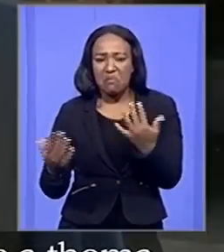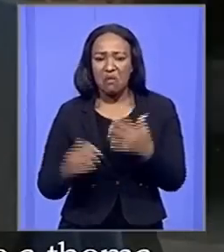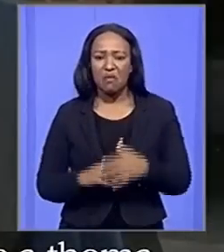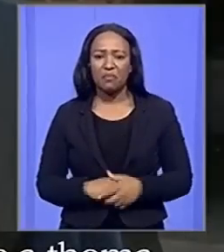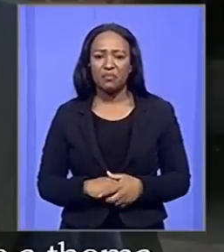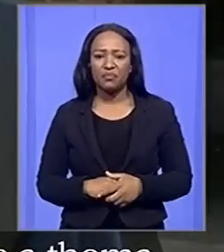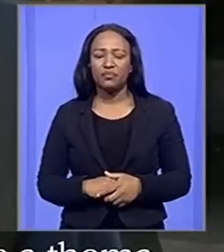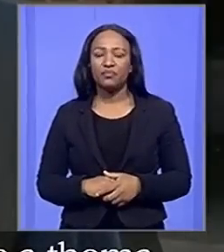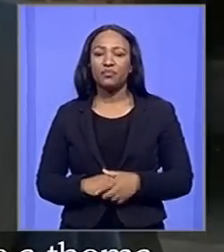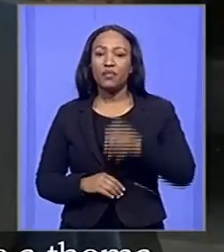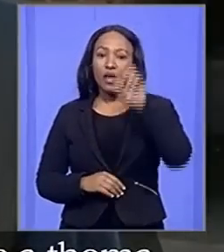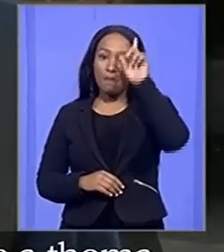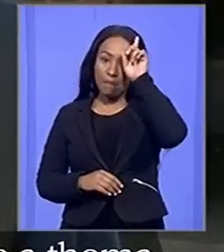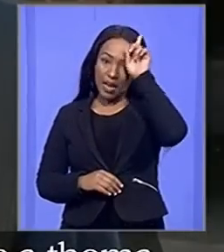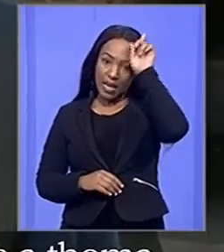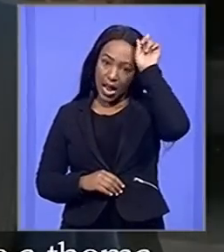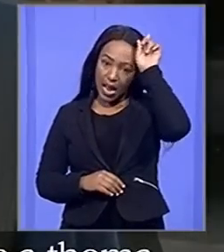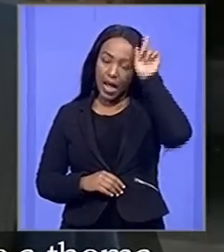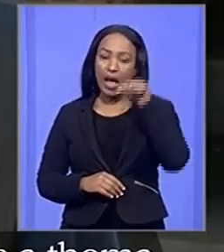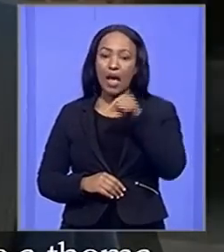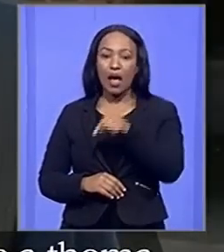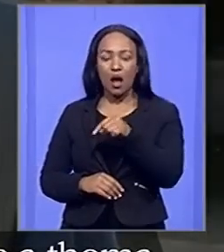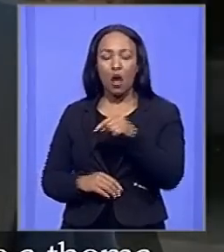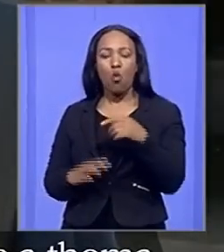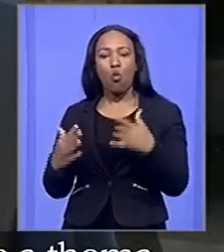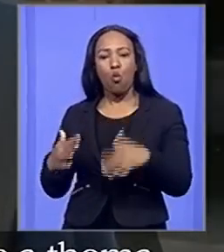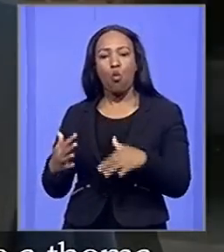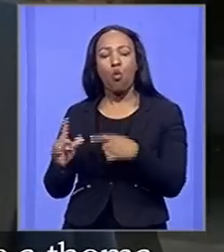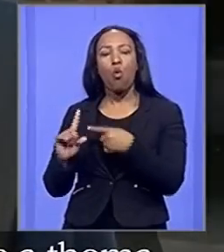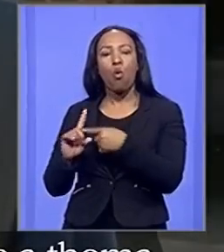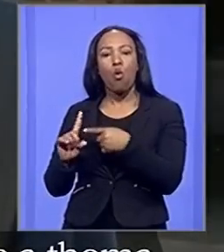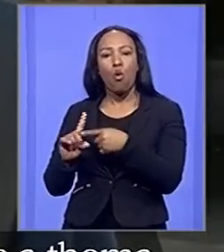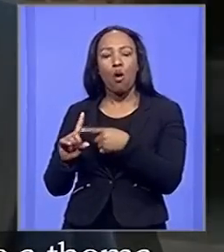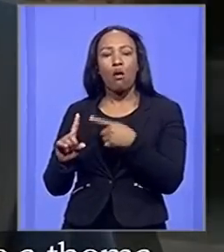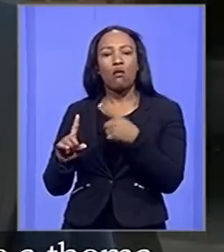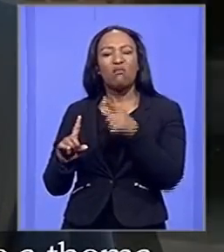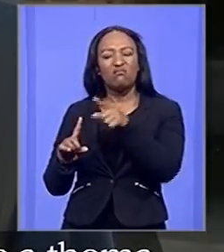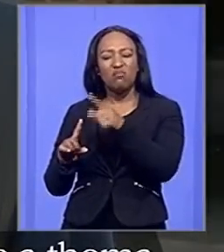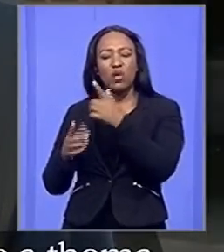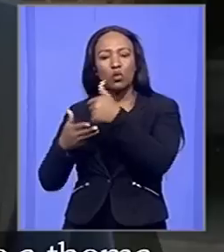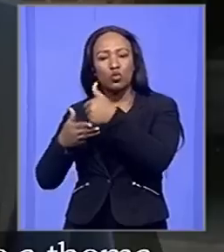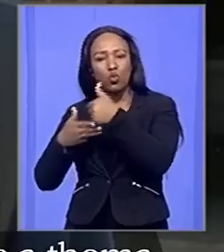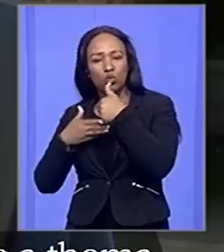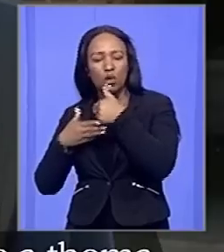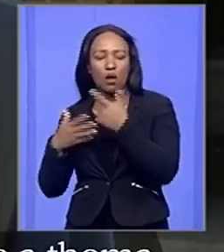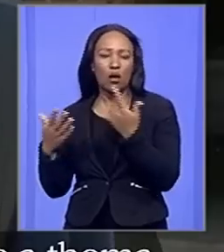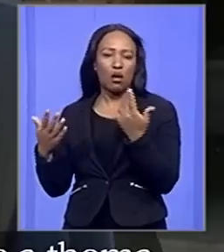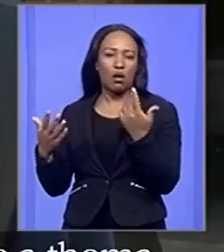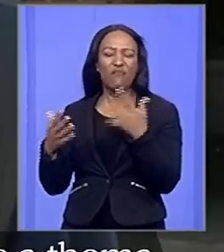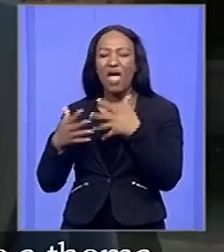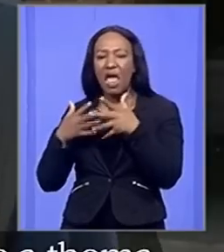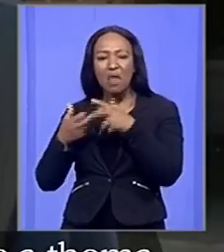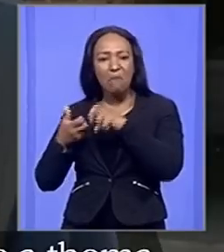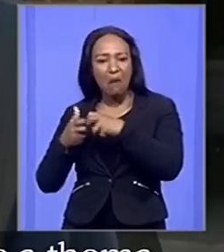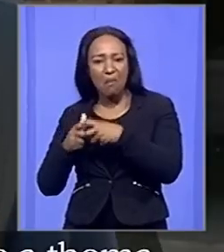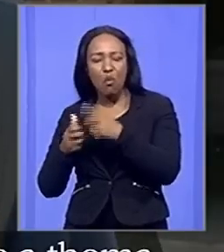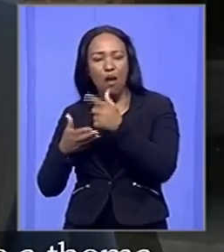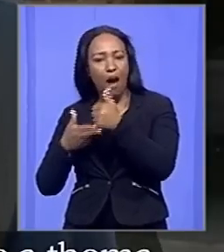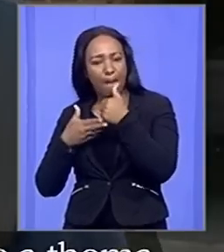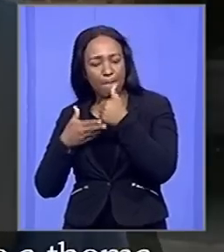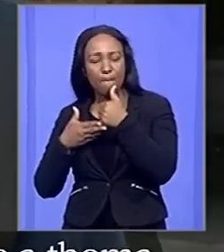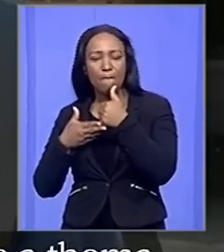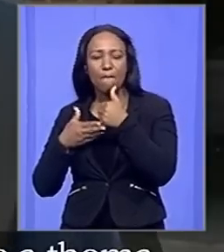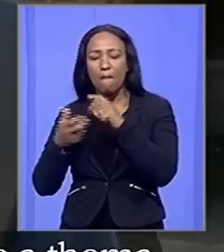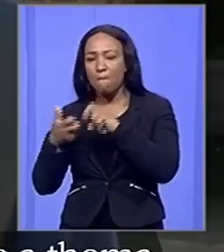Mandela ona le motho ona a re thusa a re batla re ntse mo bothateng ne